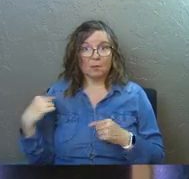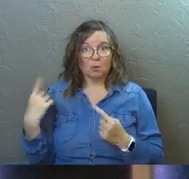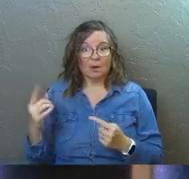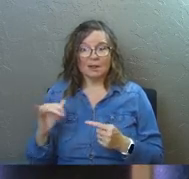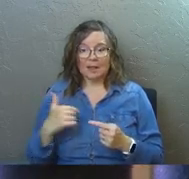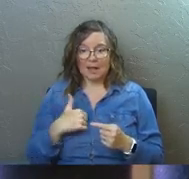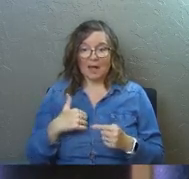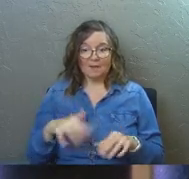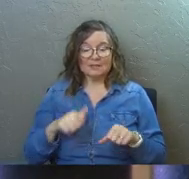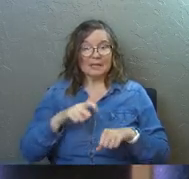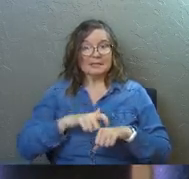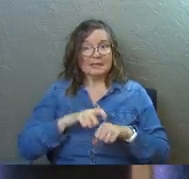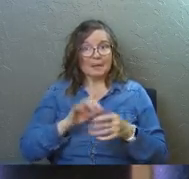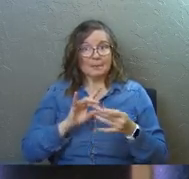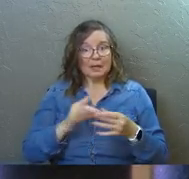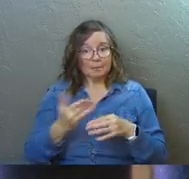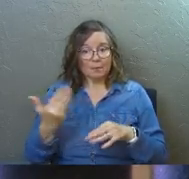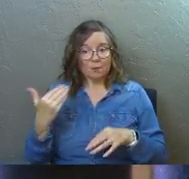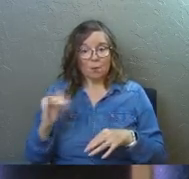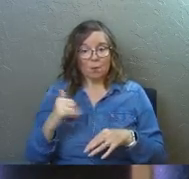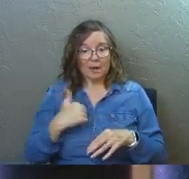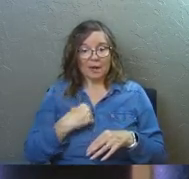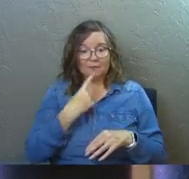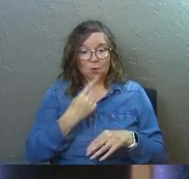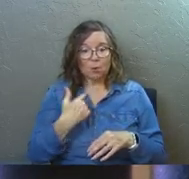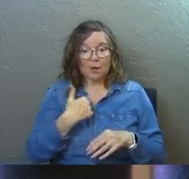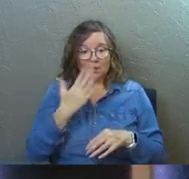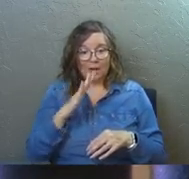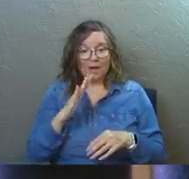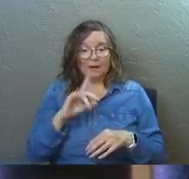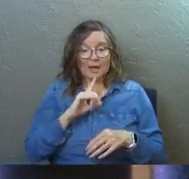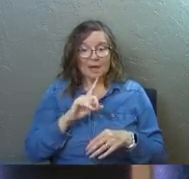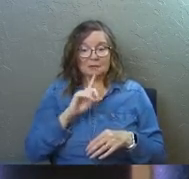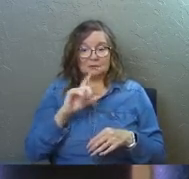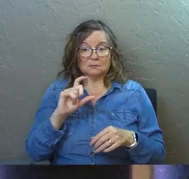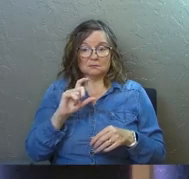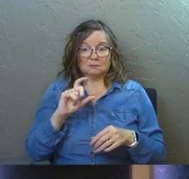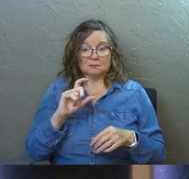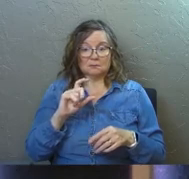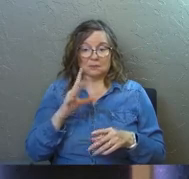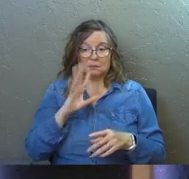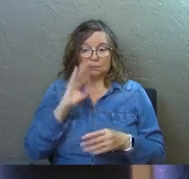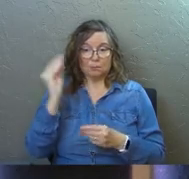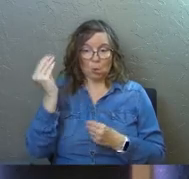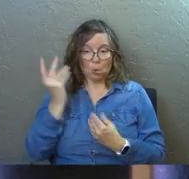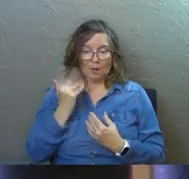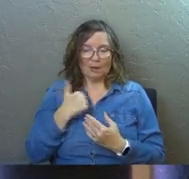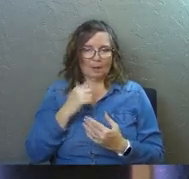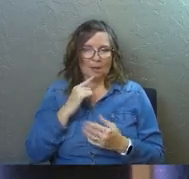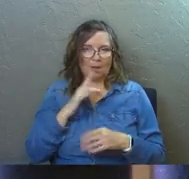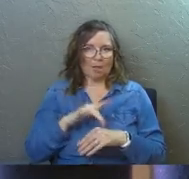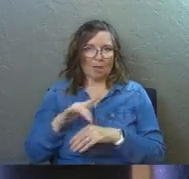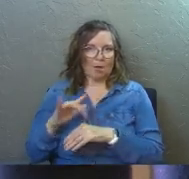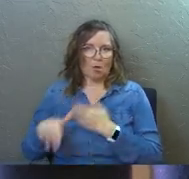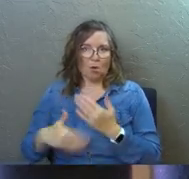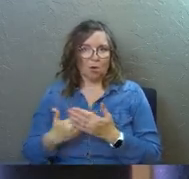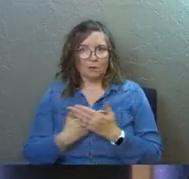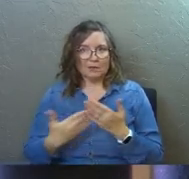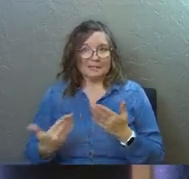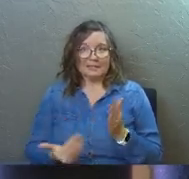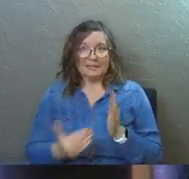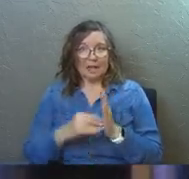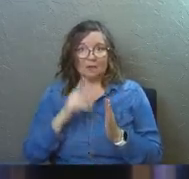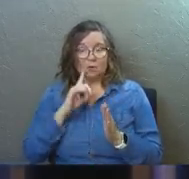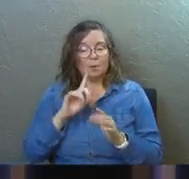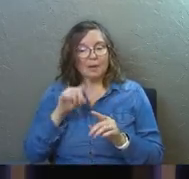a while, it's like I've taken time in messages before where I've told you how God has supernaturally spoken to me. And I'm not going to go over all of those